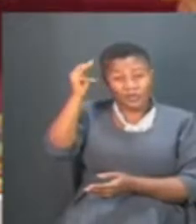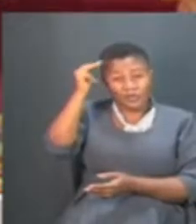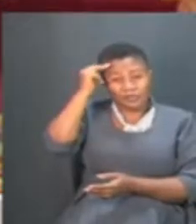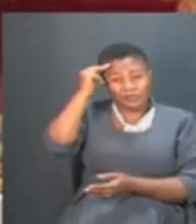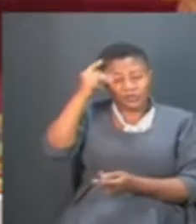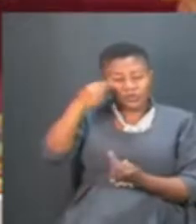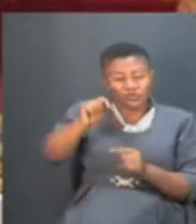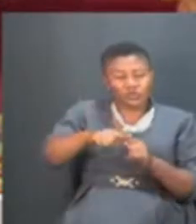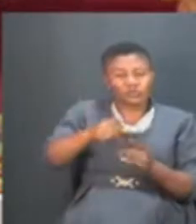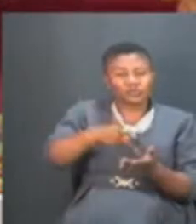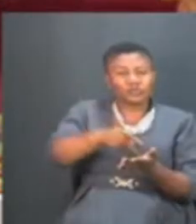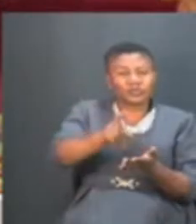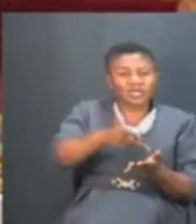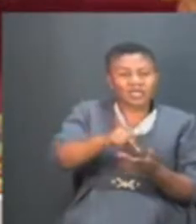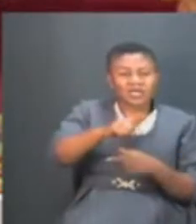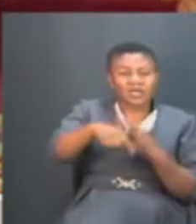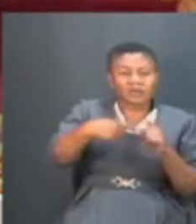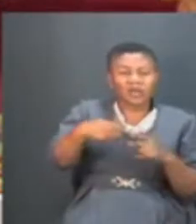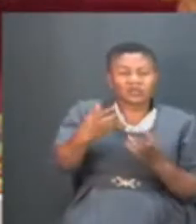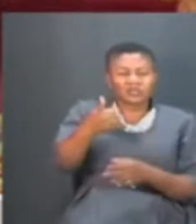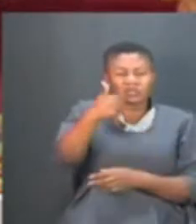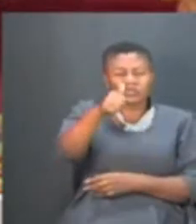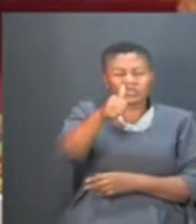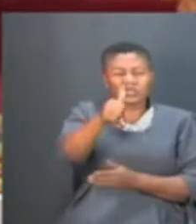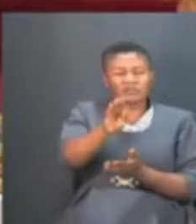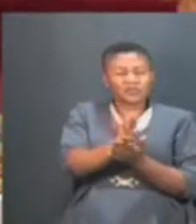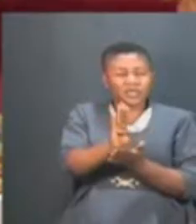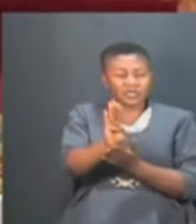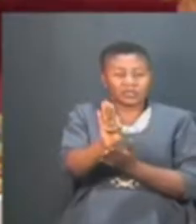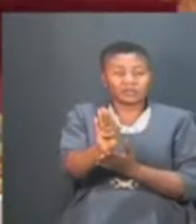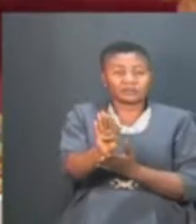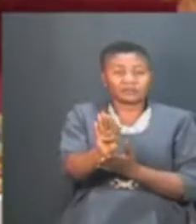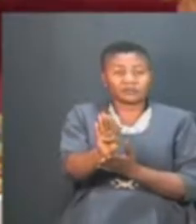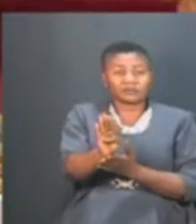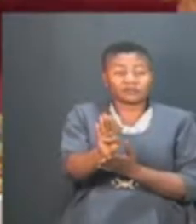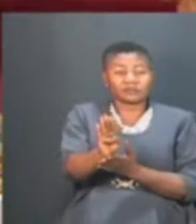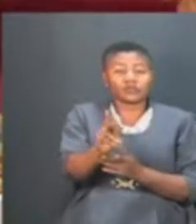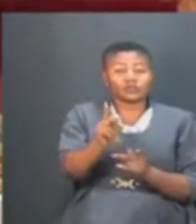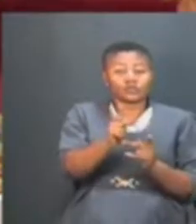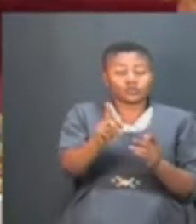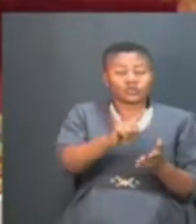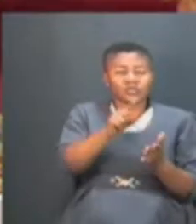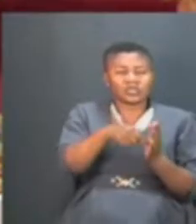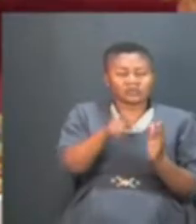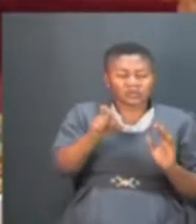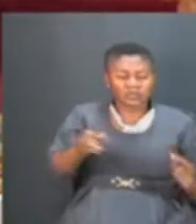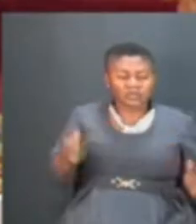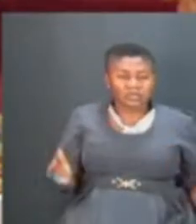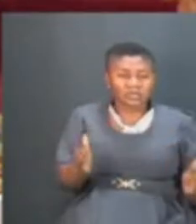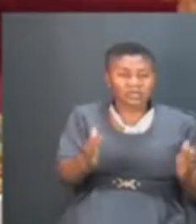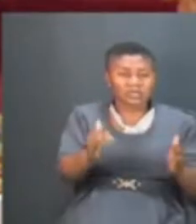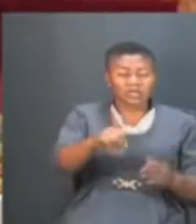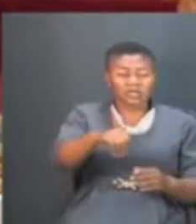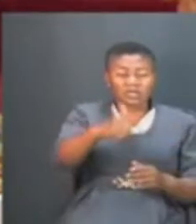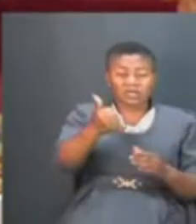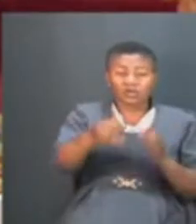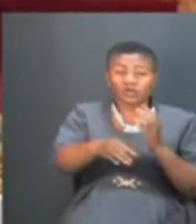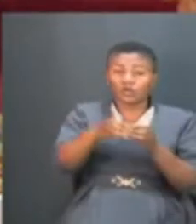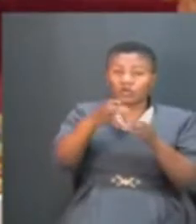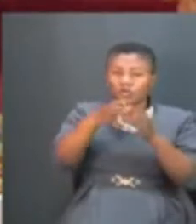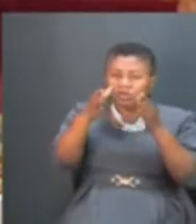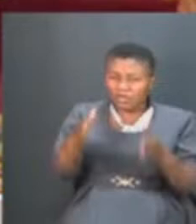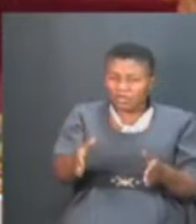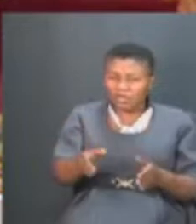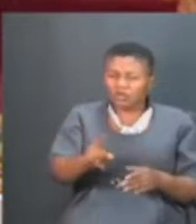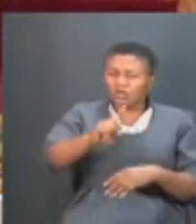40 billion, which has never happened before. Hopefully, they should encourage other contractors who are yet to be paid to go